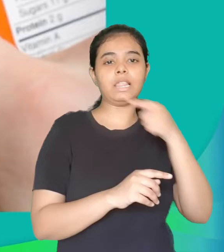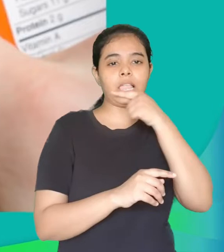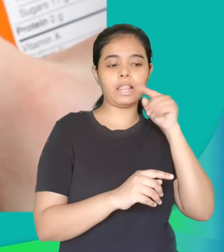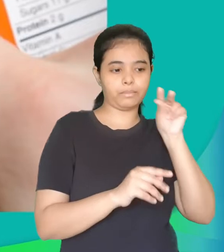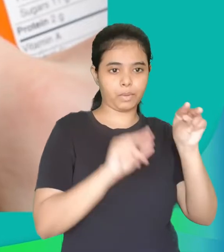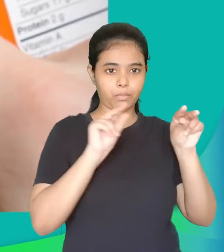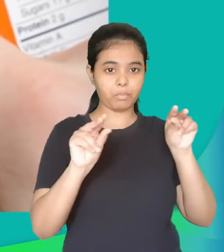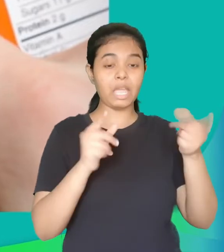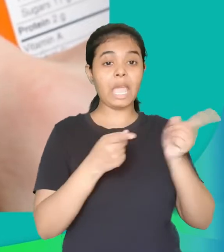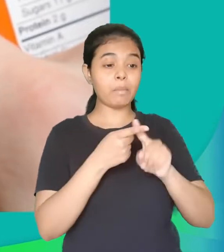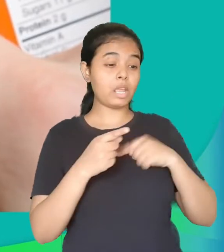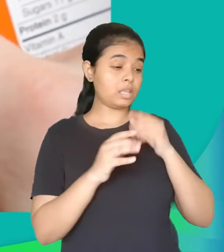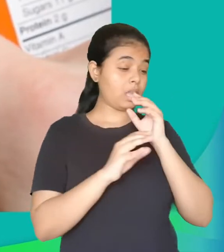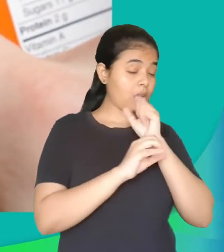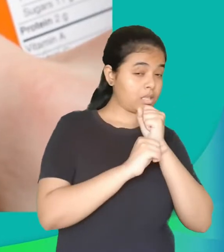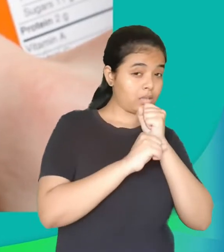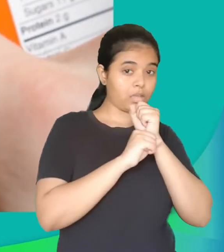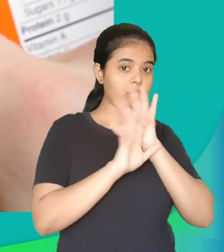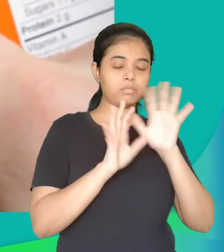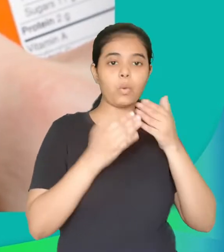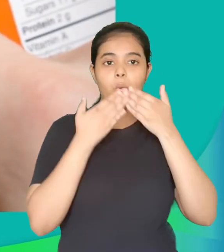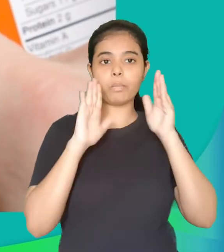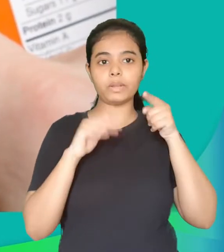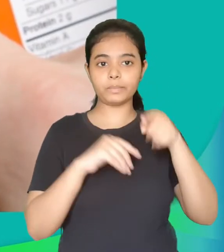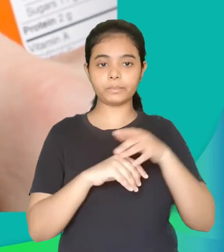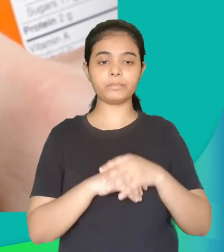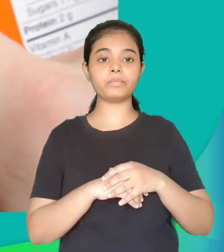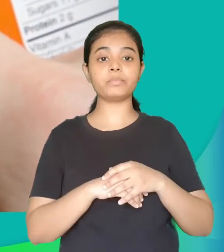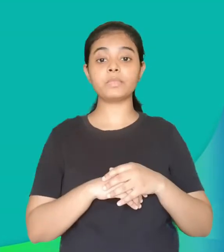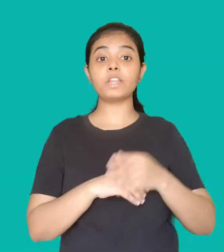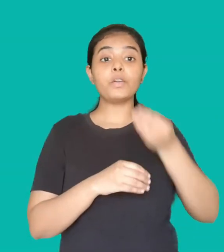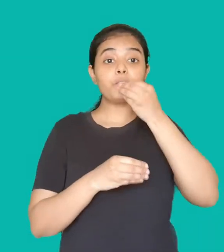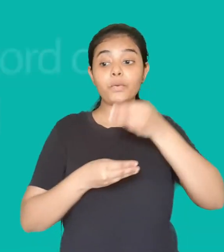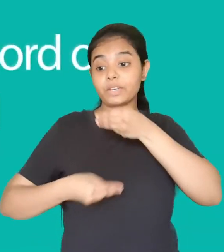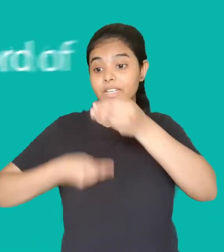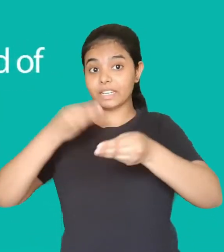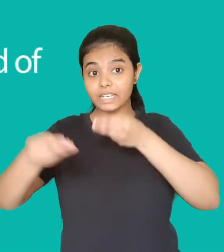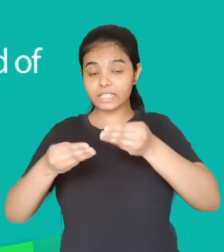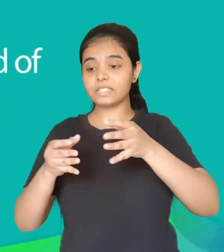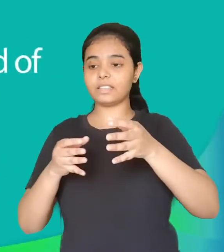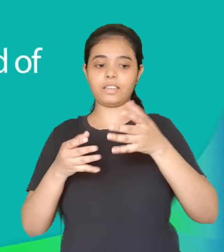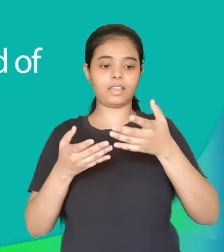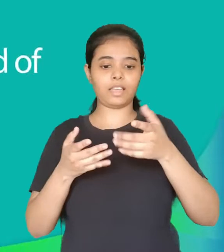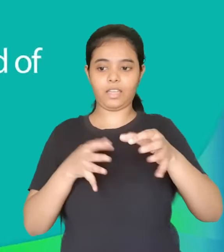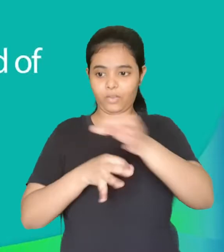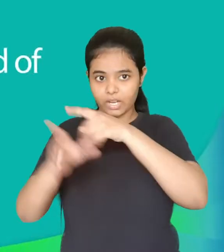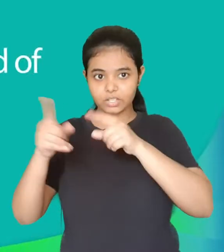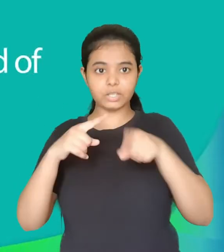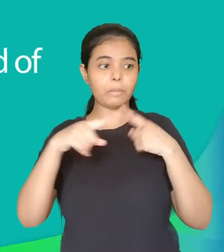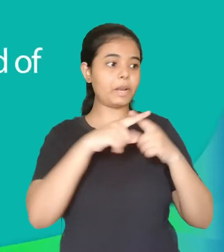The information on the label shall not be masked in any manner.